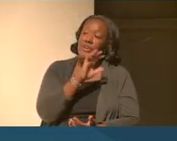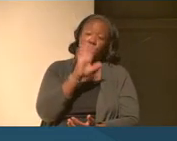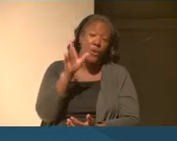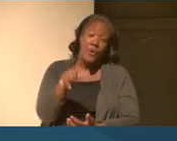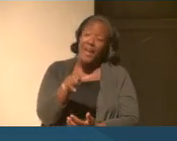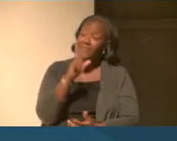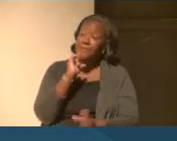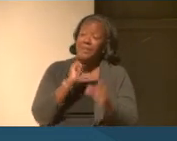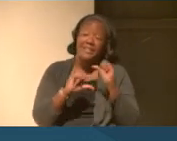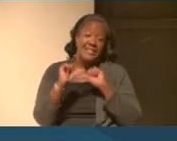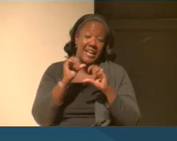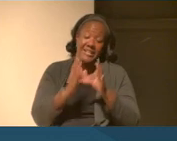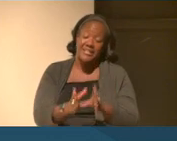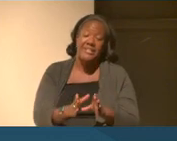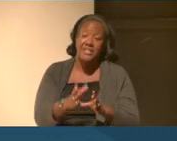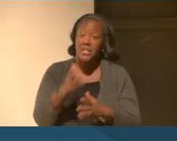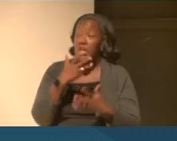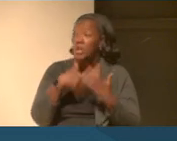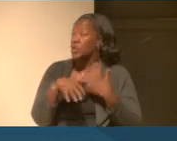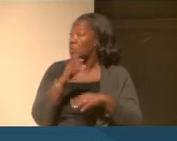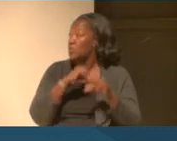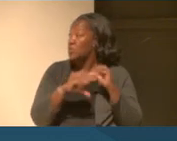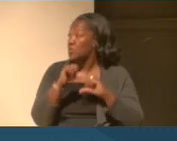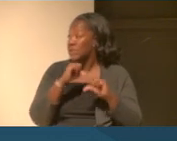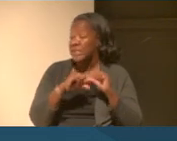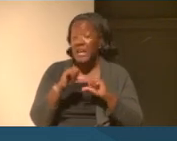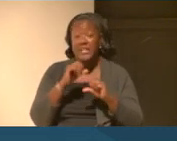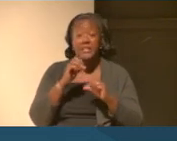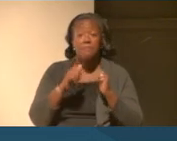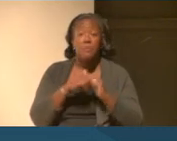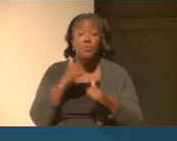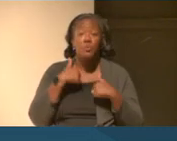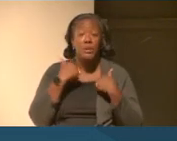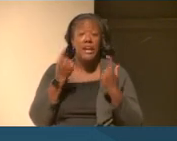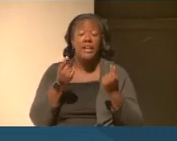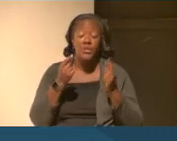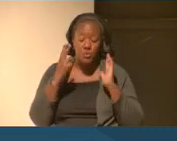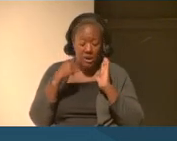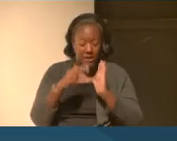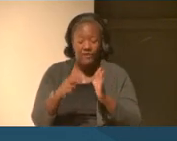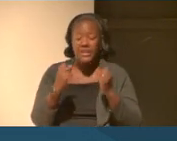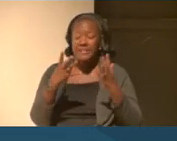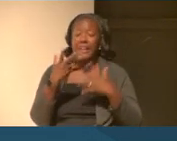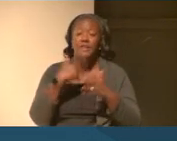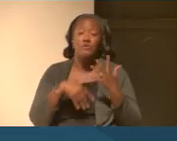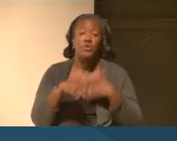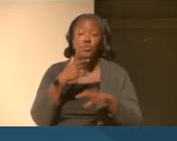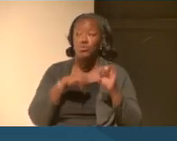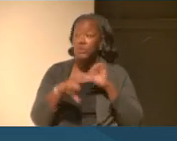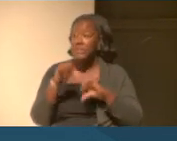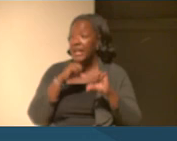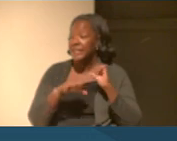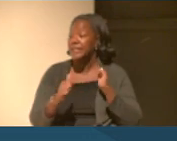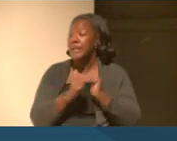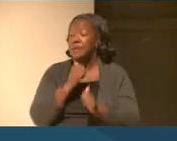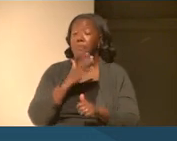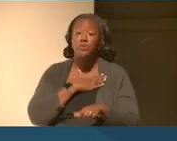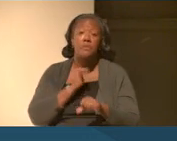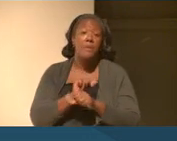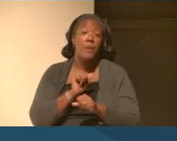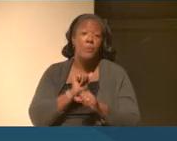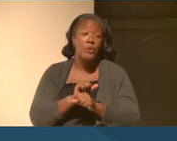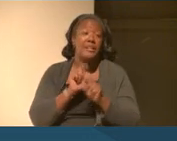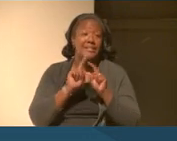a scientist. I mean, in social science, most of what I do, I have to say I read a lot of social science because most of what I do depends